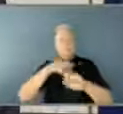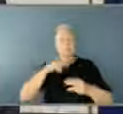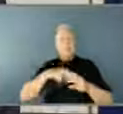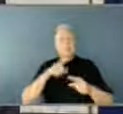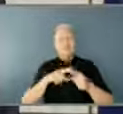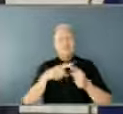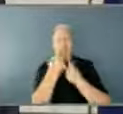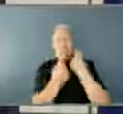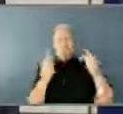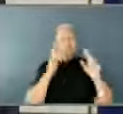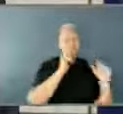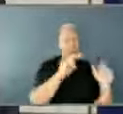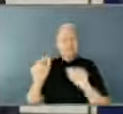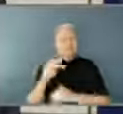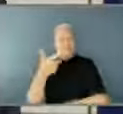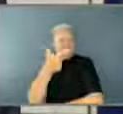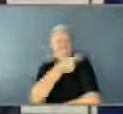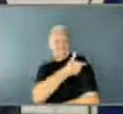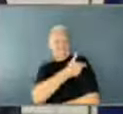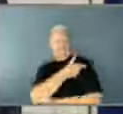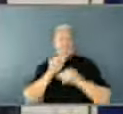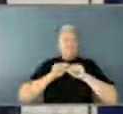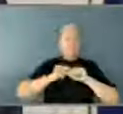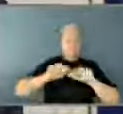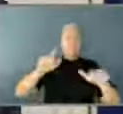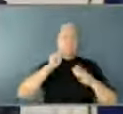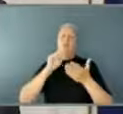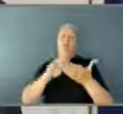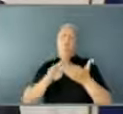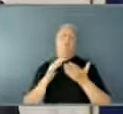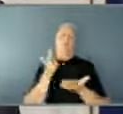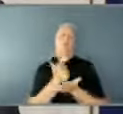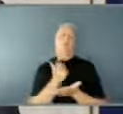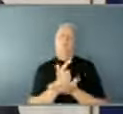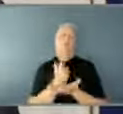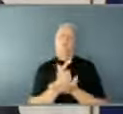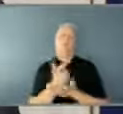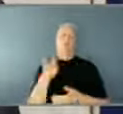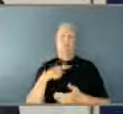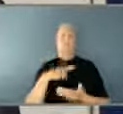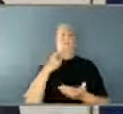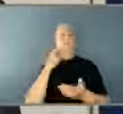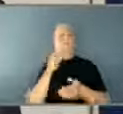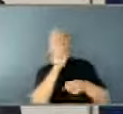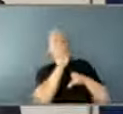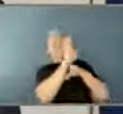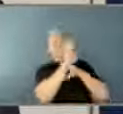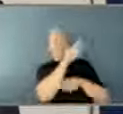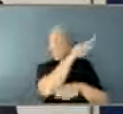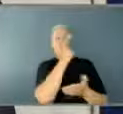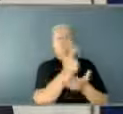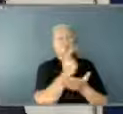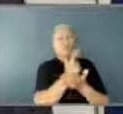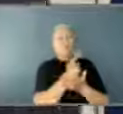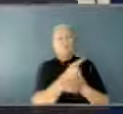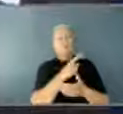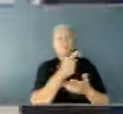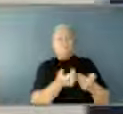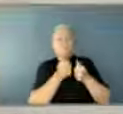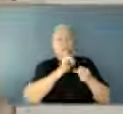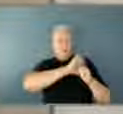vaccine rollout is what will help us in a world of enormous numbers of global cases and sadly lives lost daily. Professor?